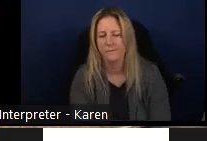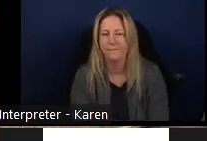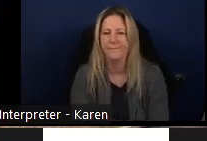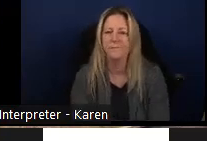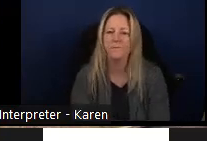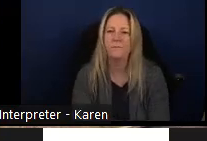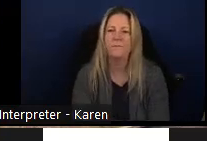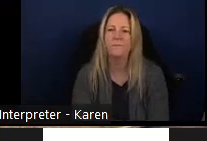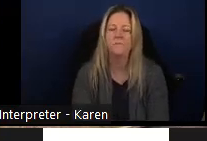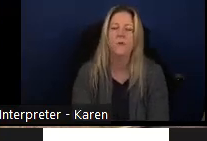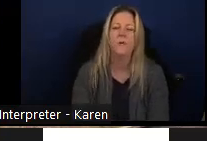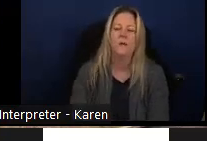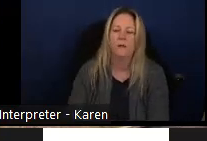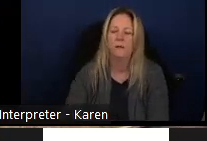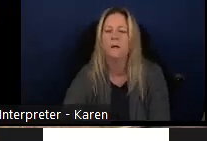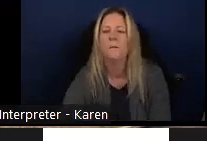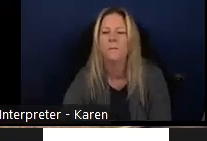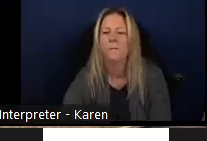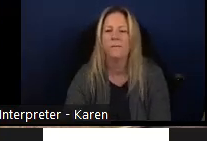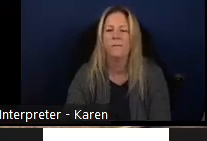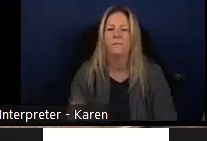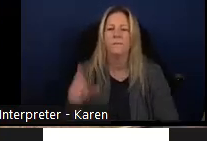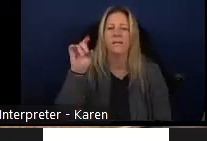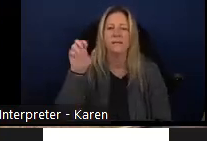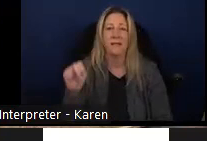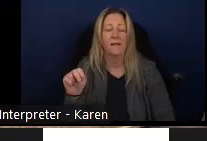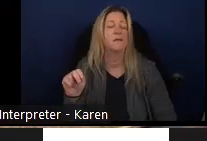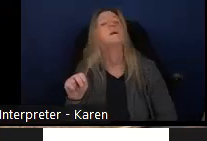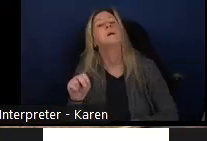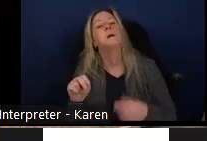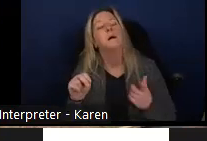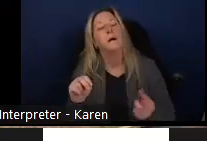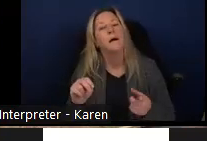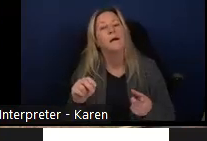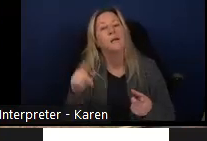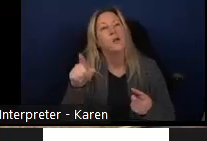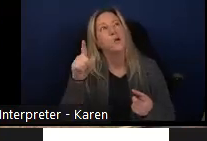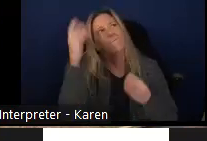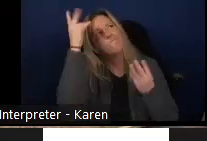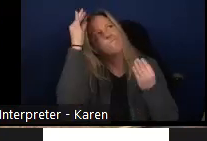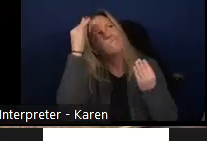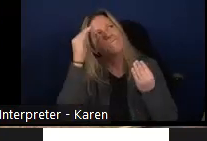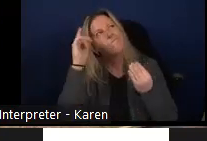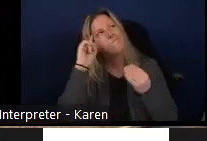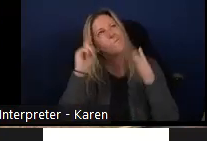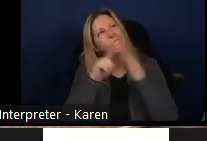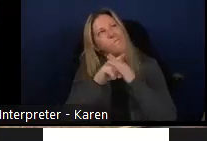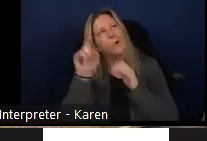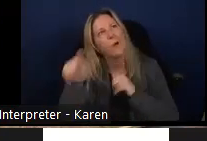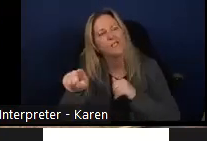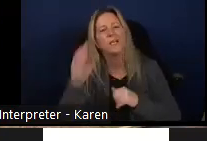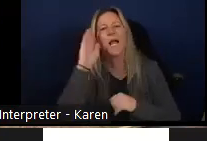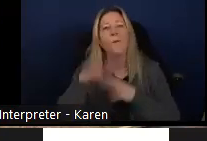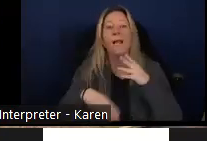Yeah, I'll just say that while everyone's thinking of your excellent questions, we will be here